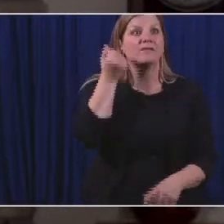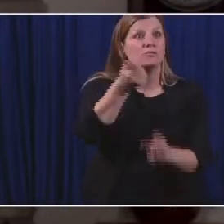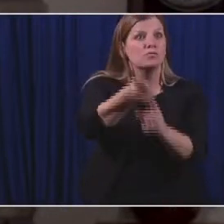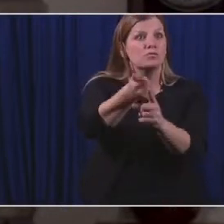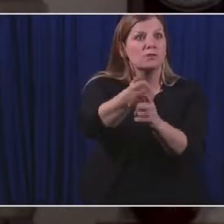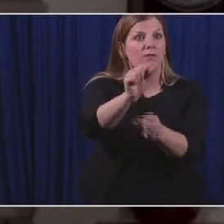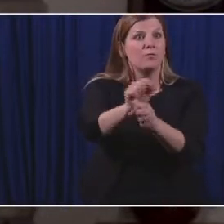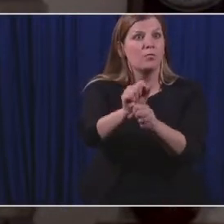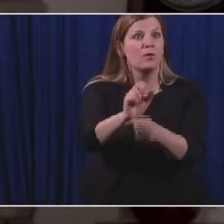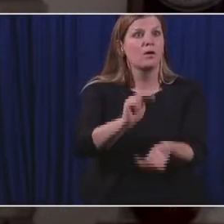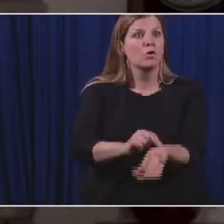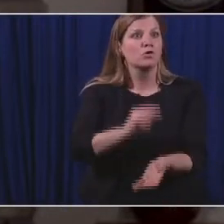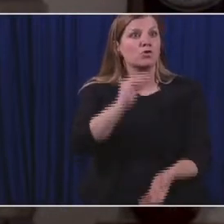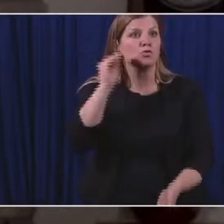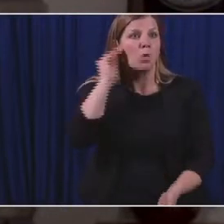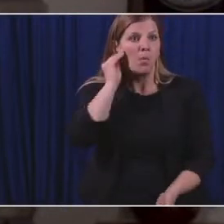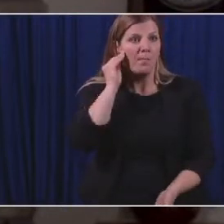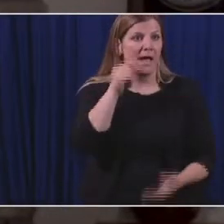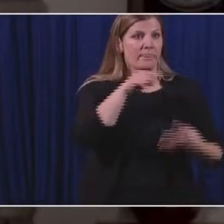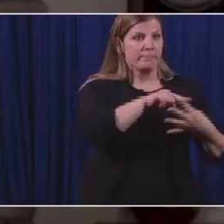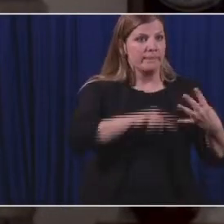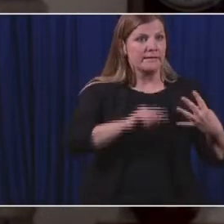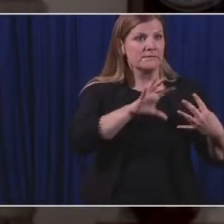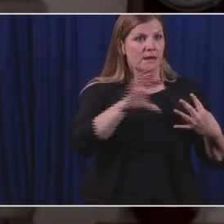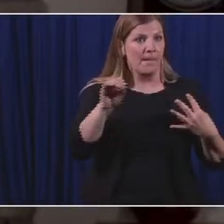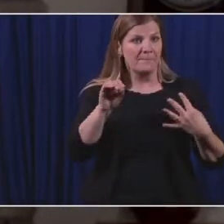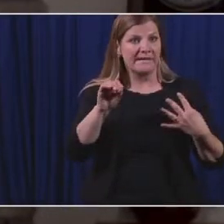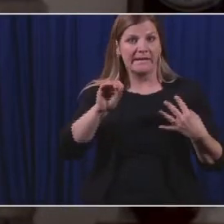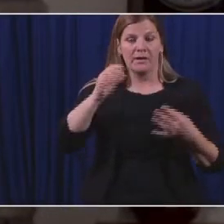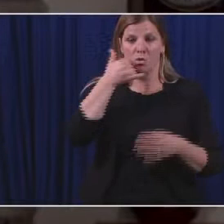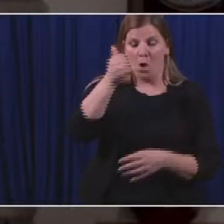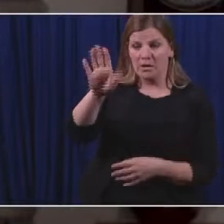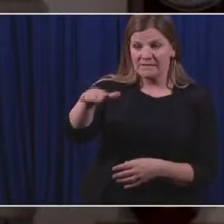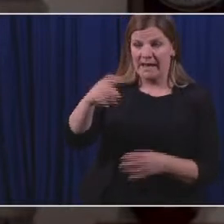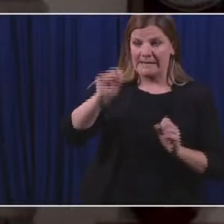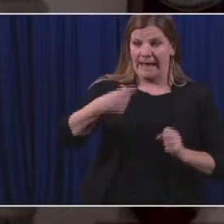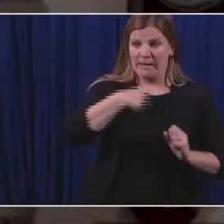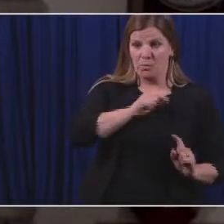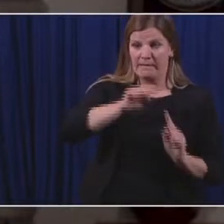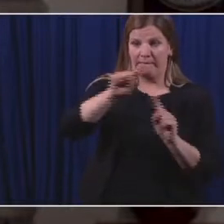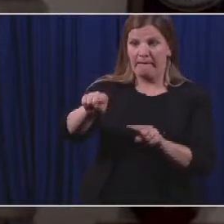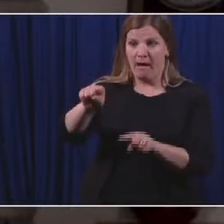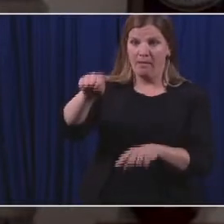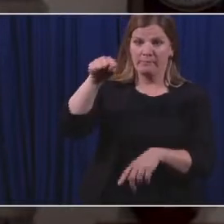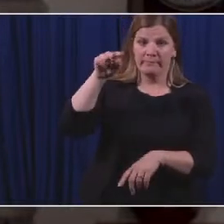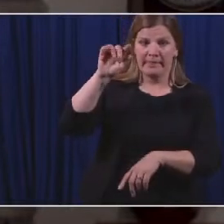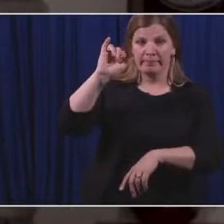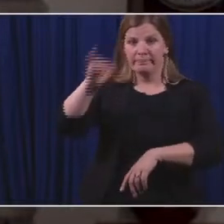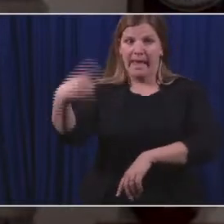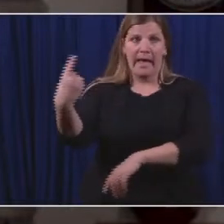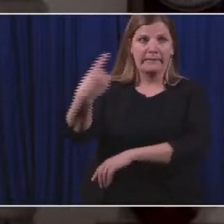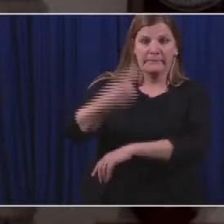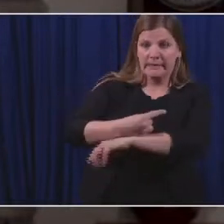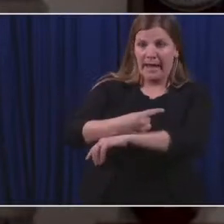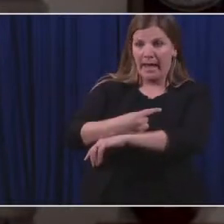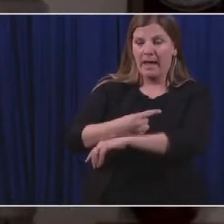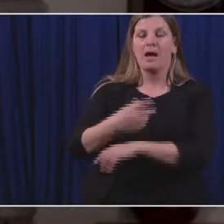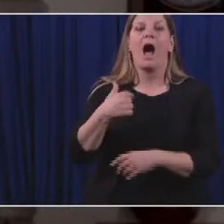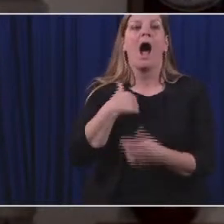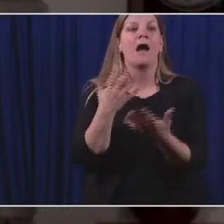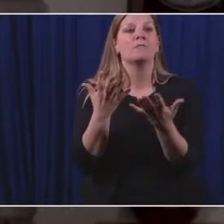from one of these companies and they say, we want to be there on such and such a date, my plea to you is say